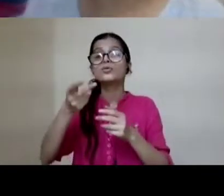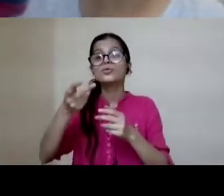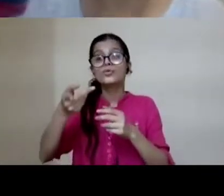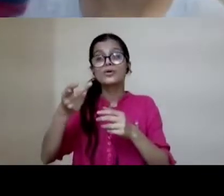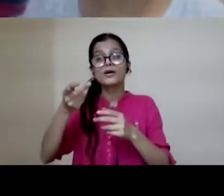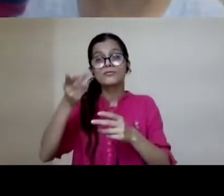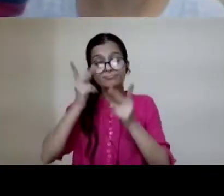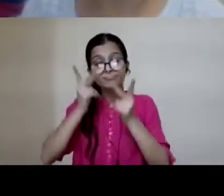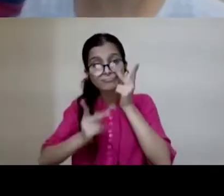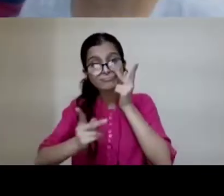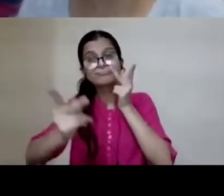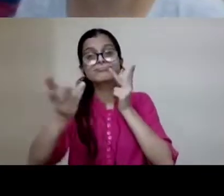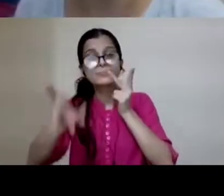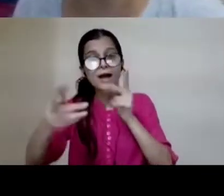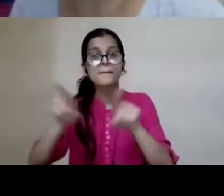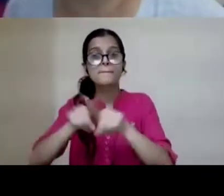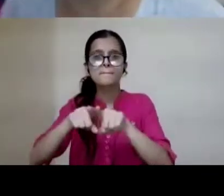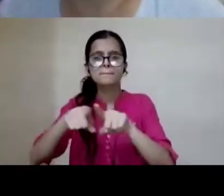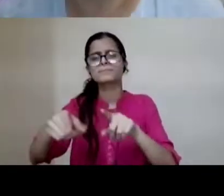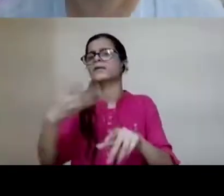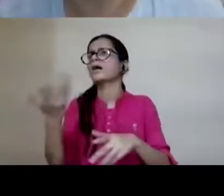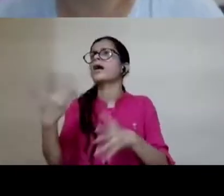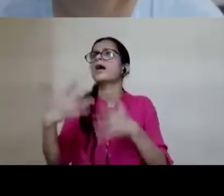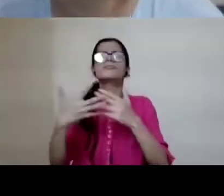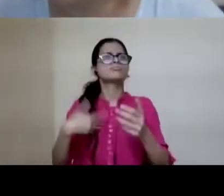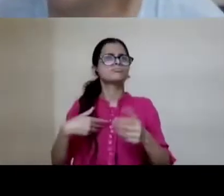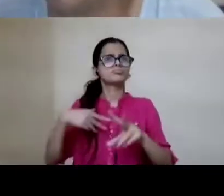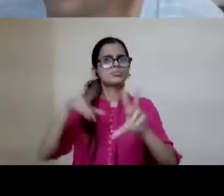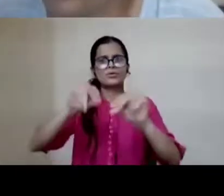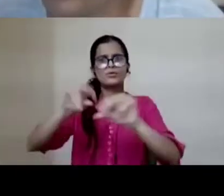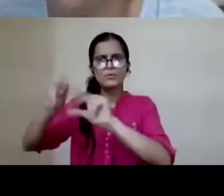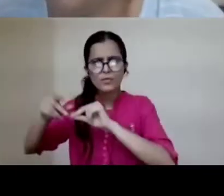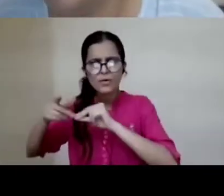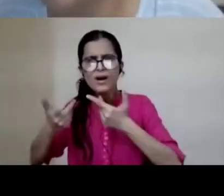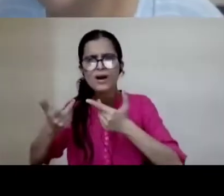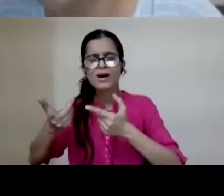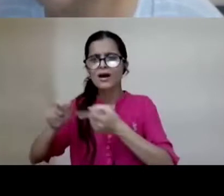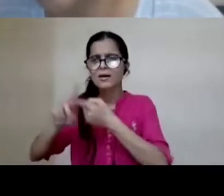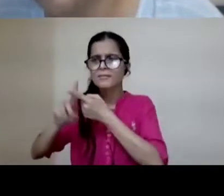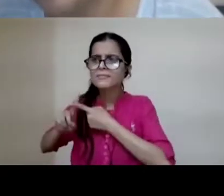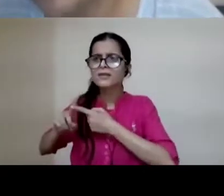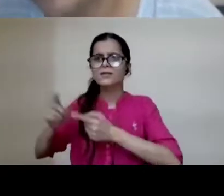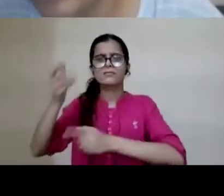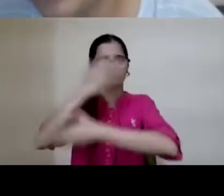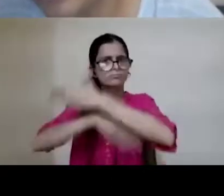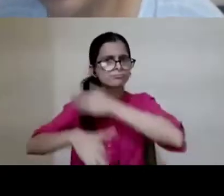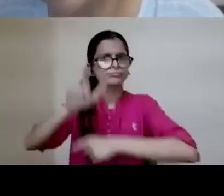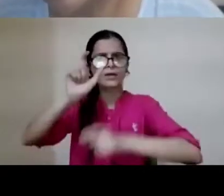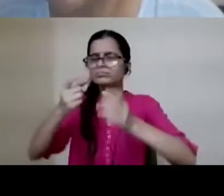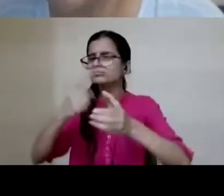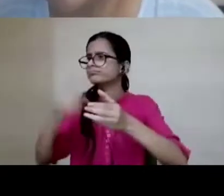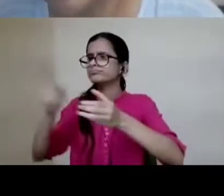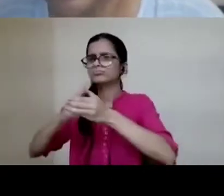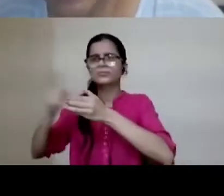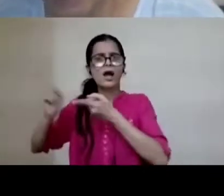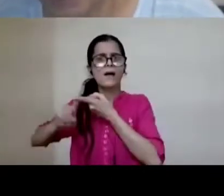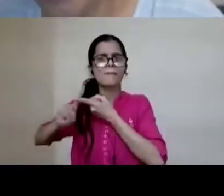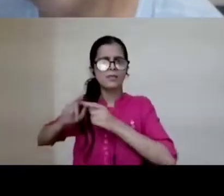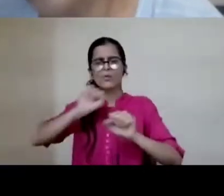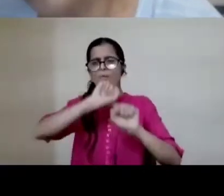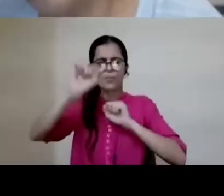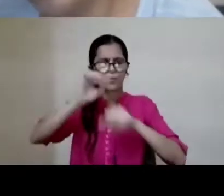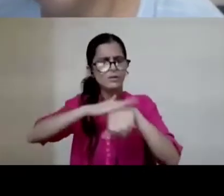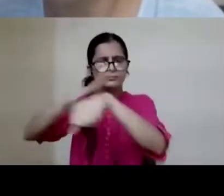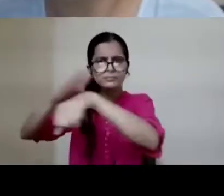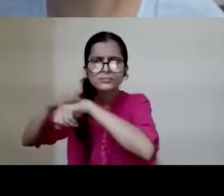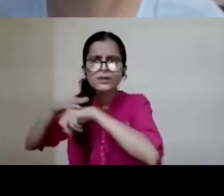same time, I'm not in any which way denying that, you know, this engagement with people with impairments or the kind of exclusions that they are experiencing are not